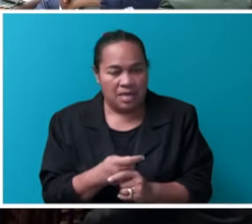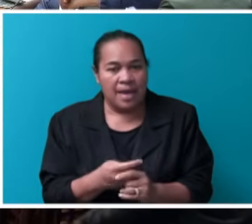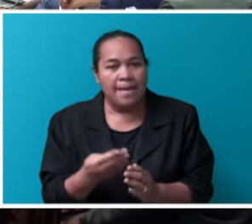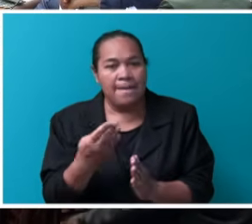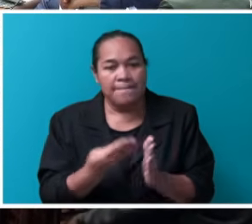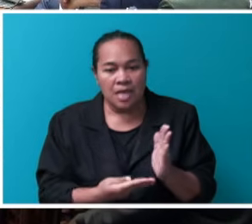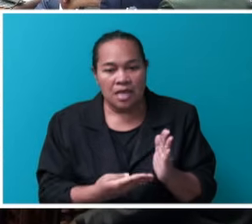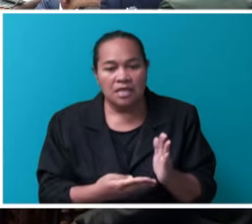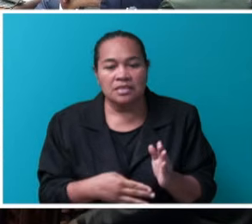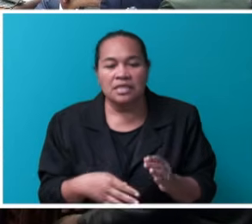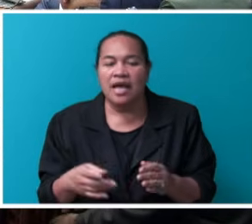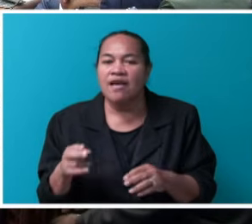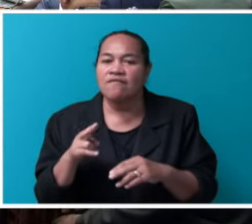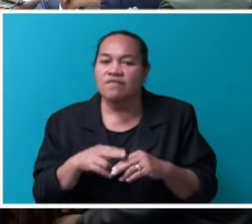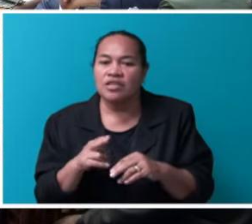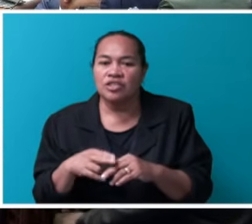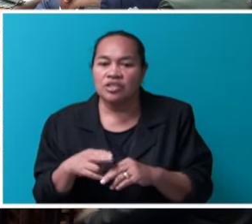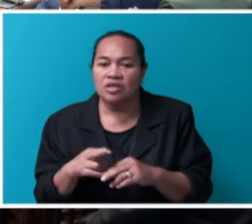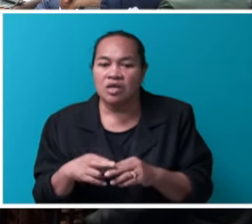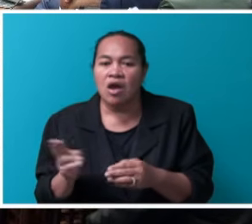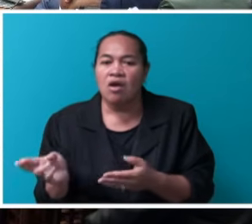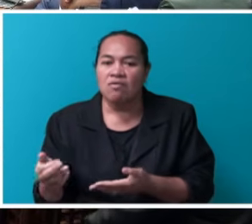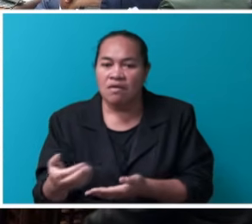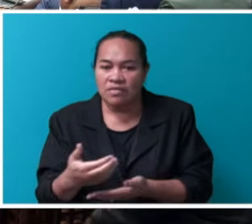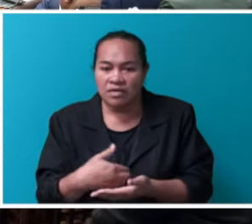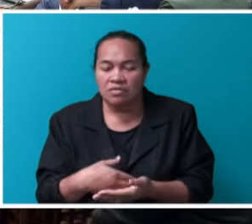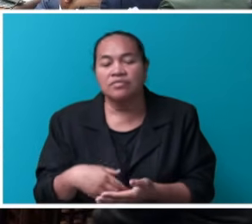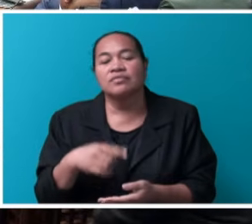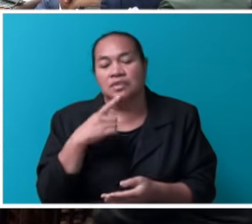Fiji Revenue and Customs Service Budget Amendment Bill,